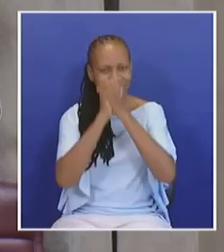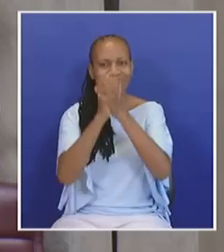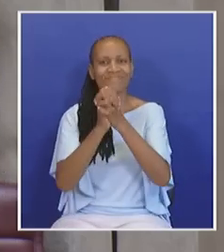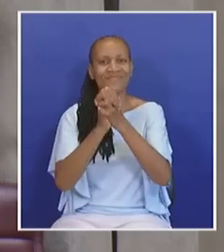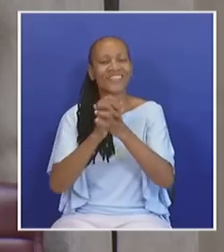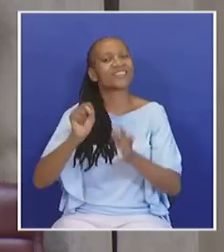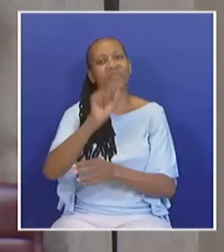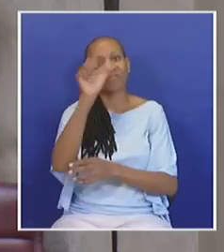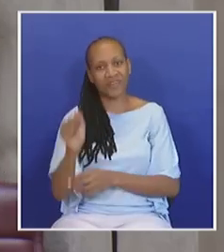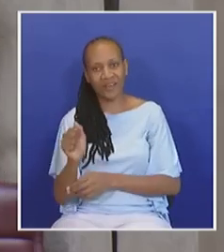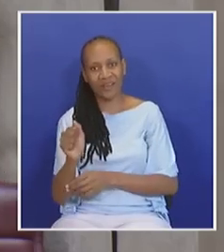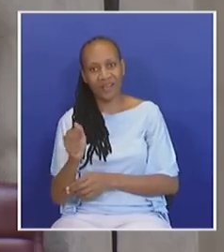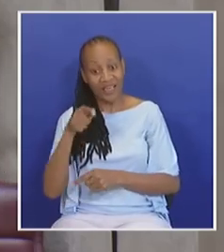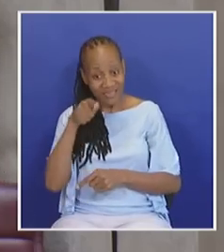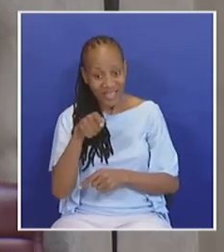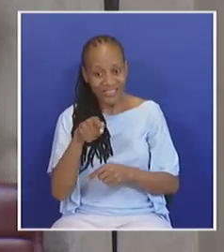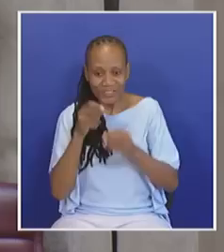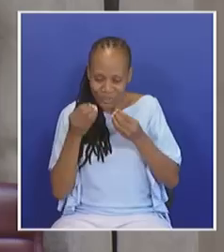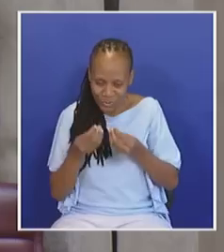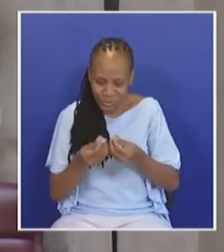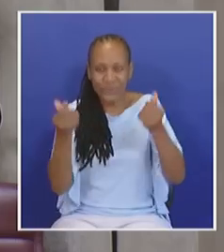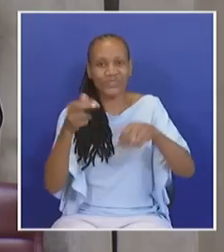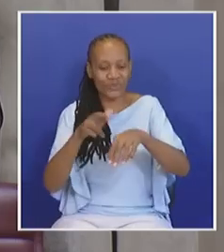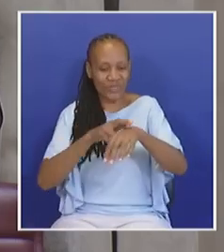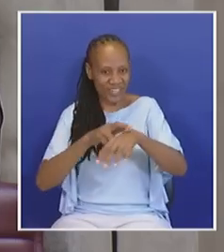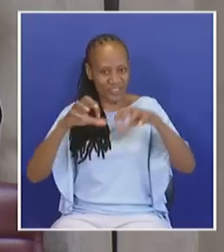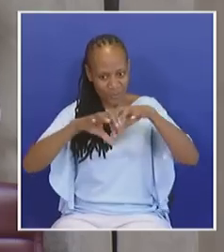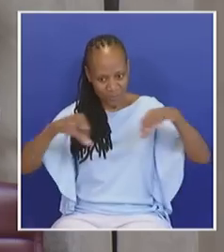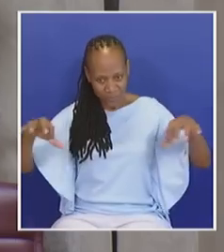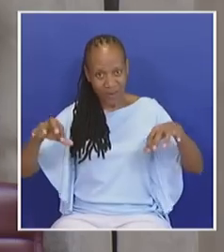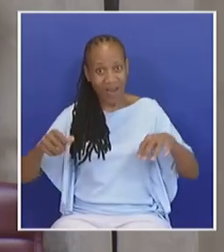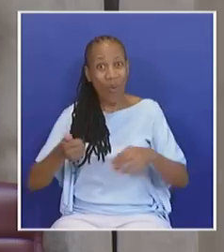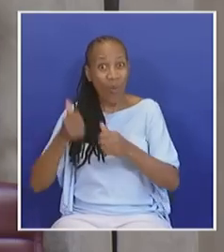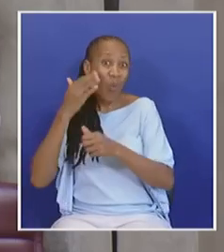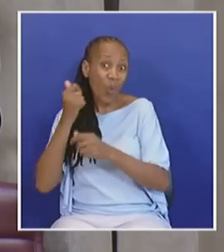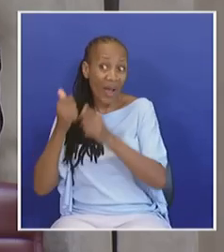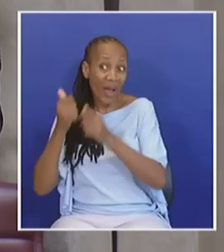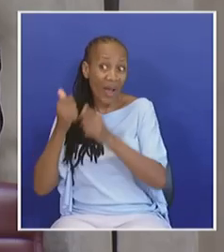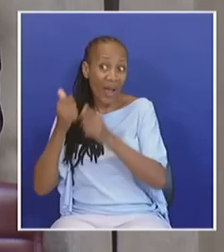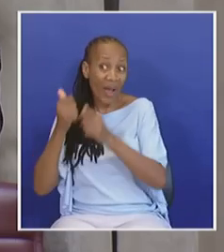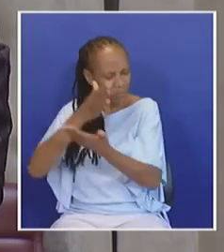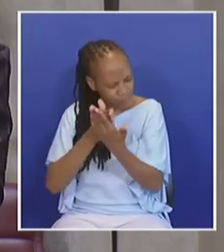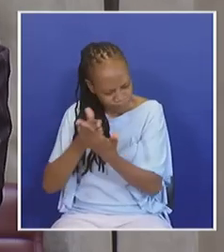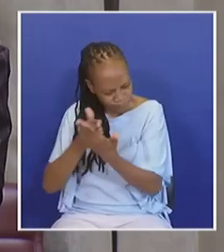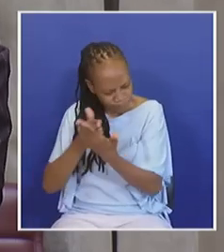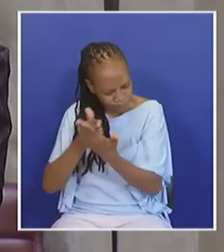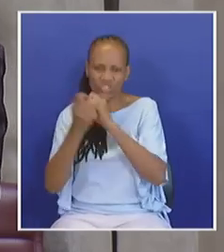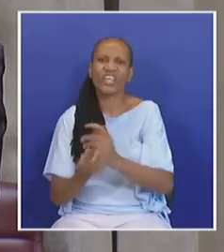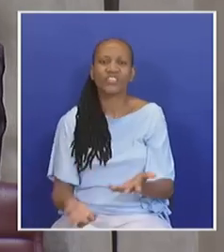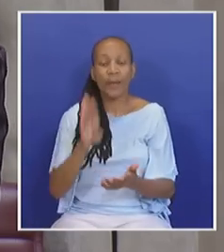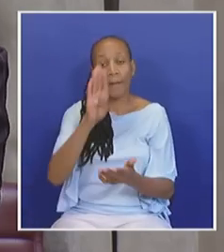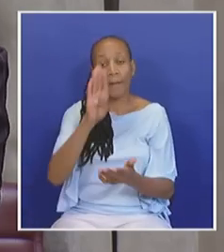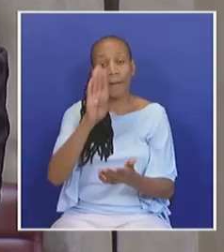society as our answer to the racial agenda of the white supremacists, what Anton Lembede and Steve Biko referred